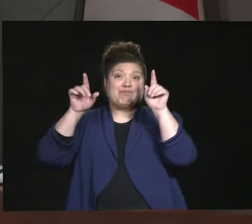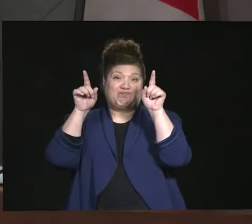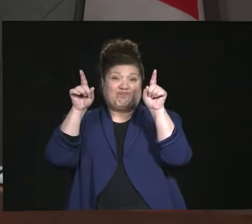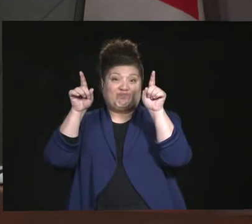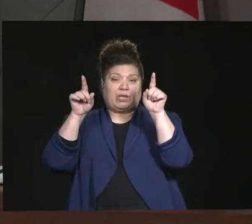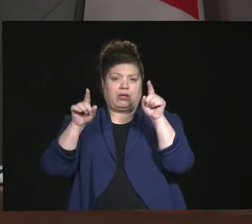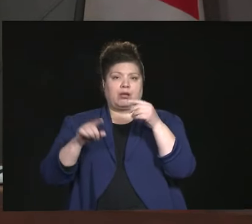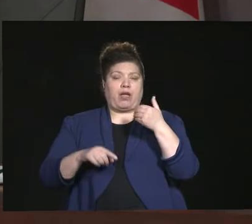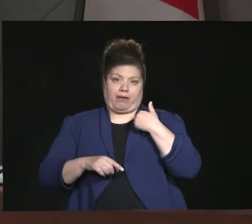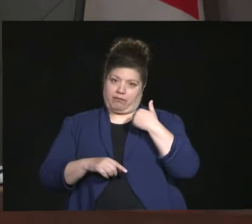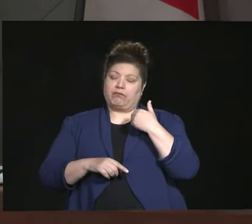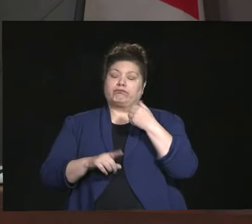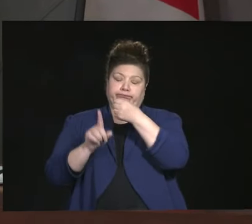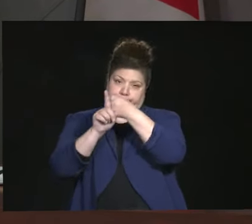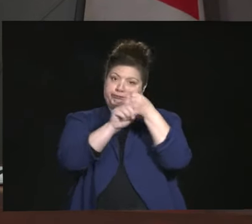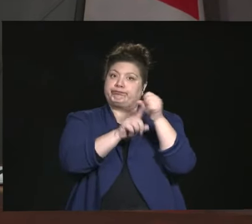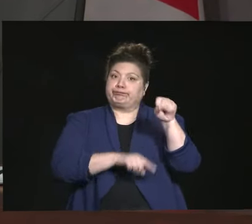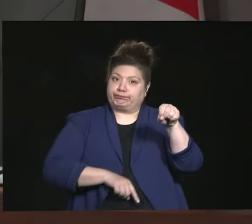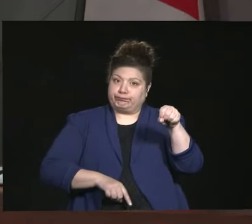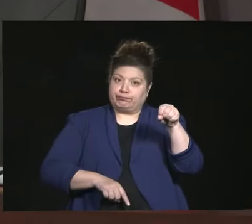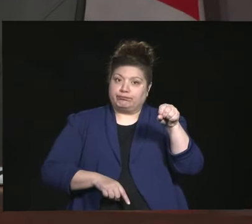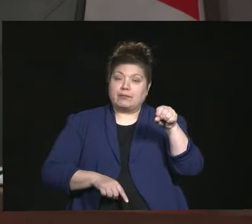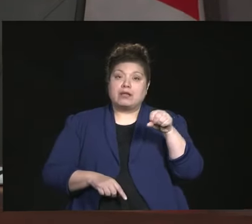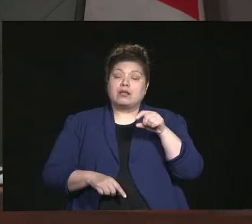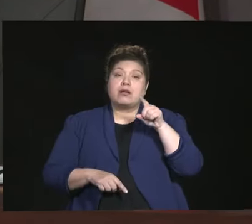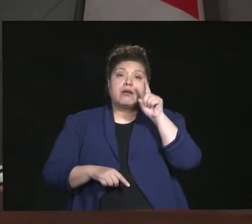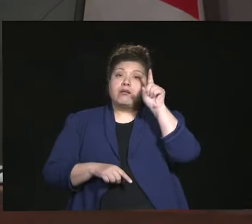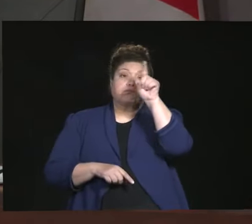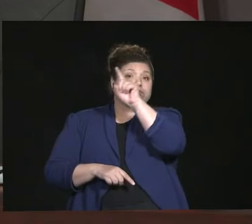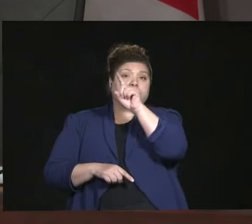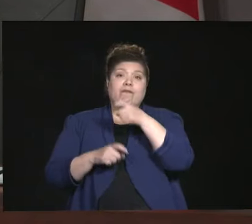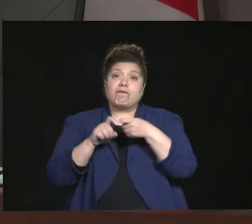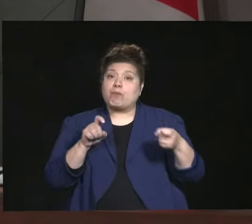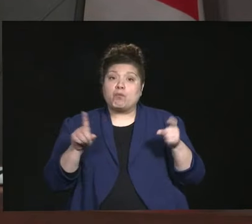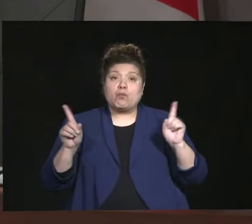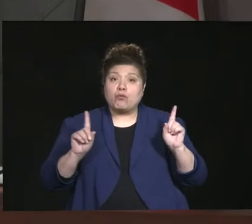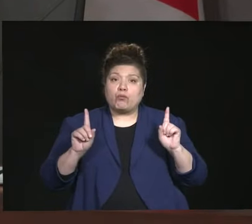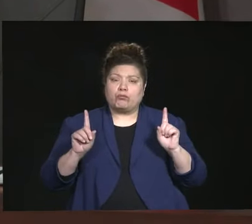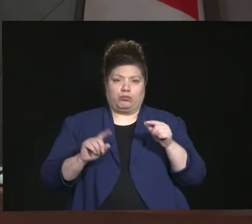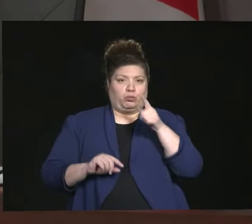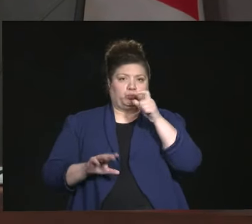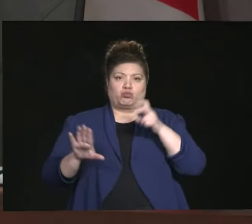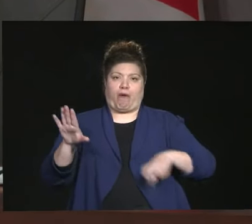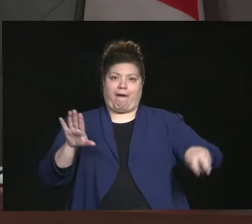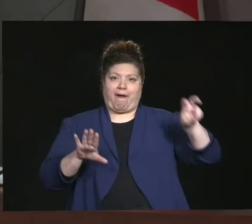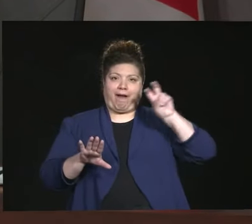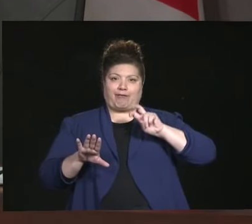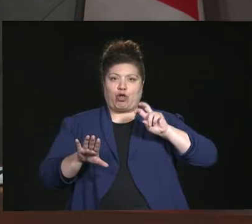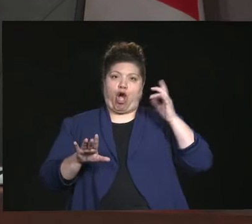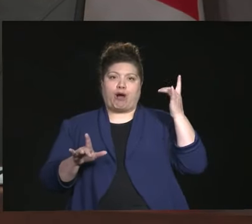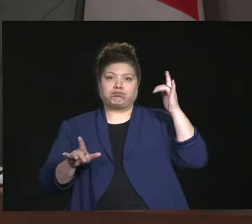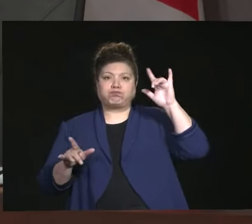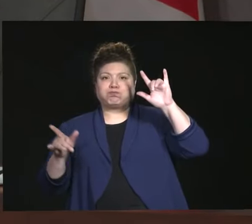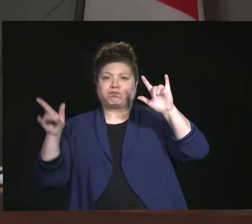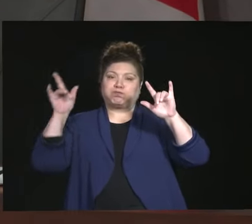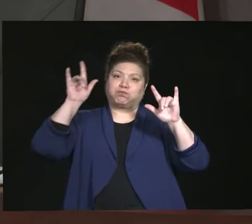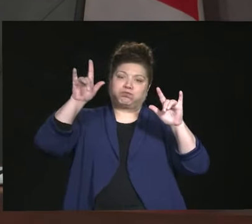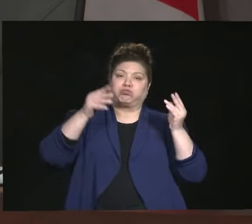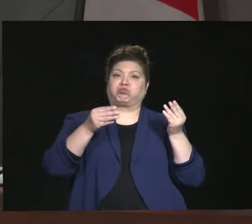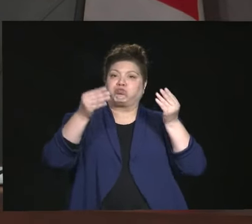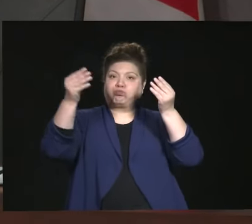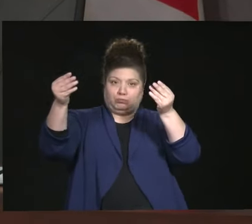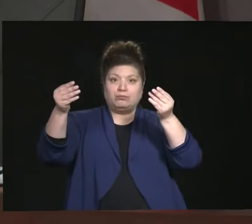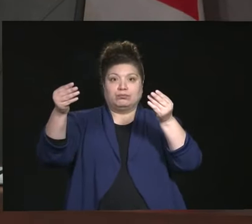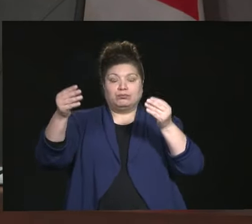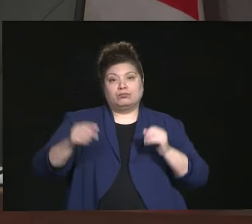and they are introduced into the community from travelers. And all of those, all the Northern